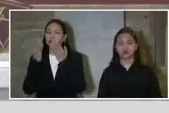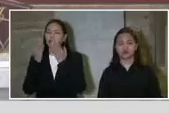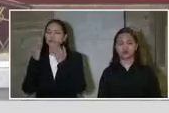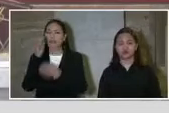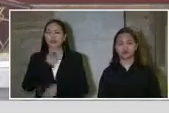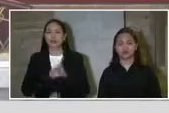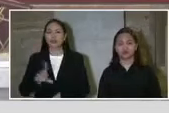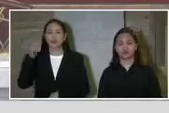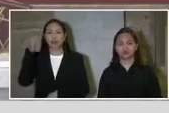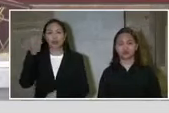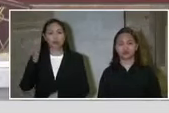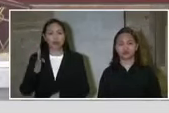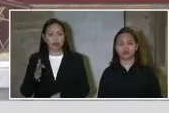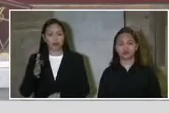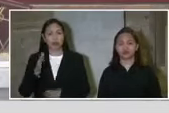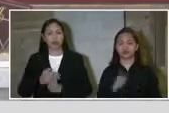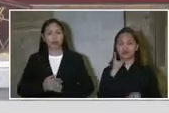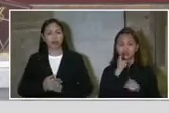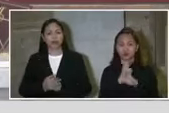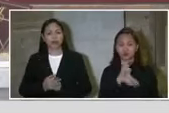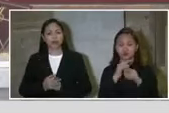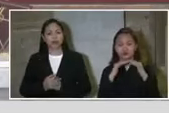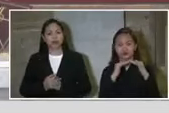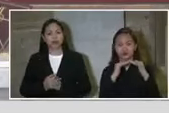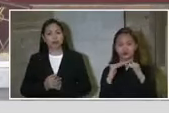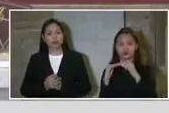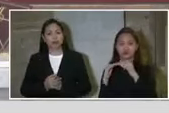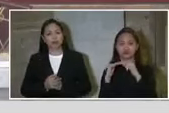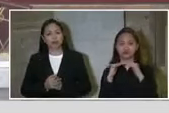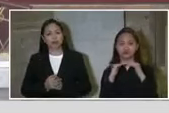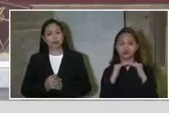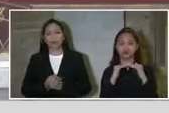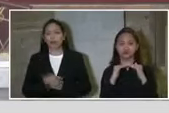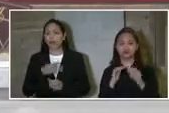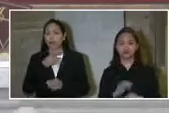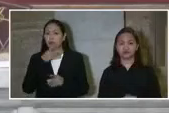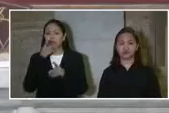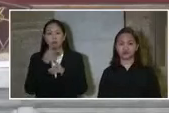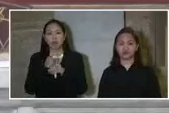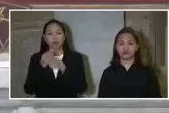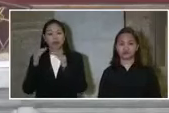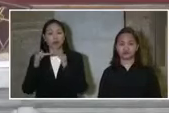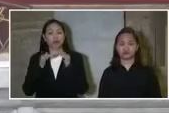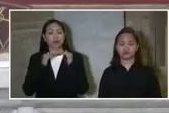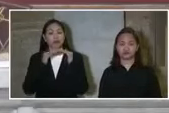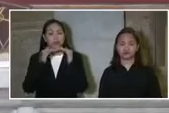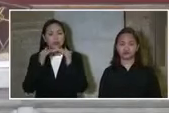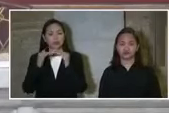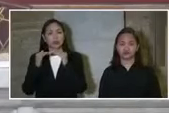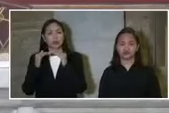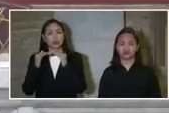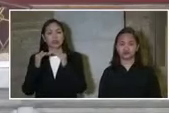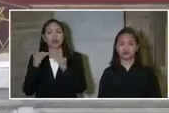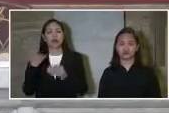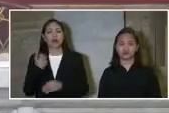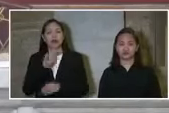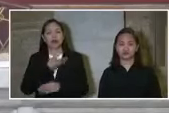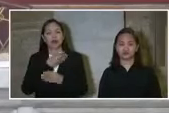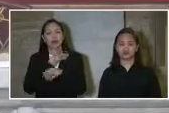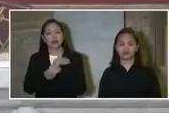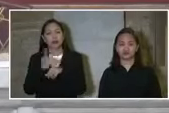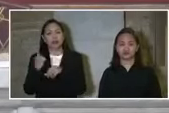the Lord our God. It is right and just. It is truly right and just, our duty and